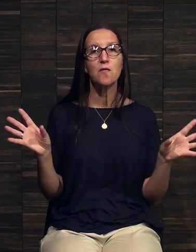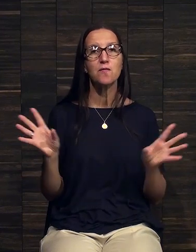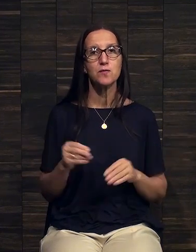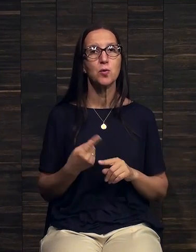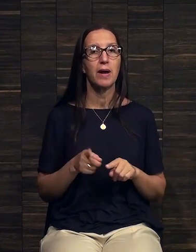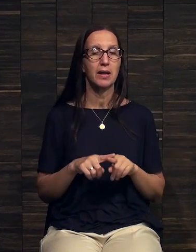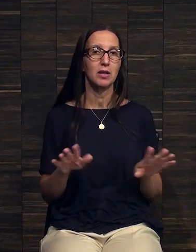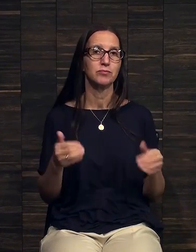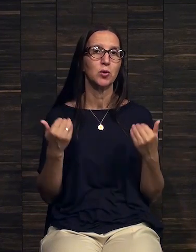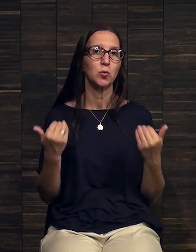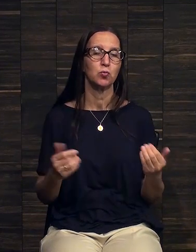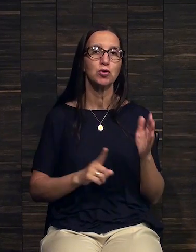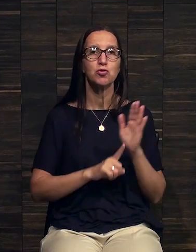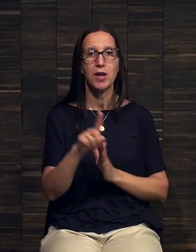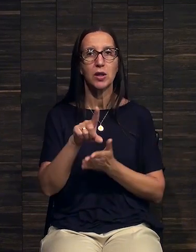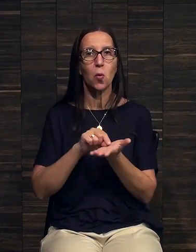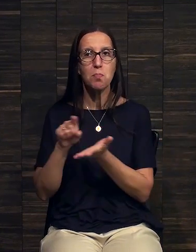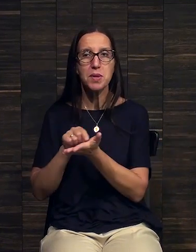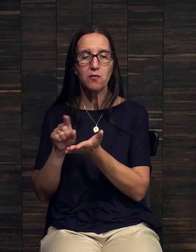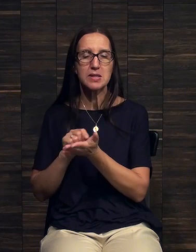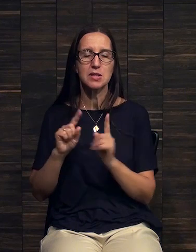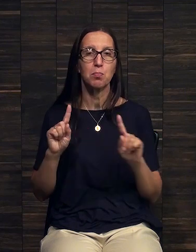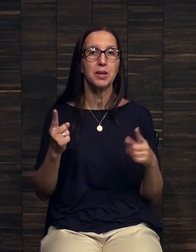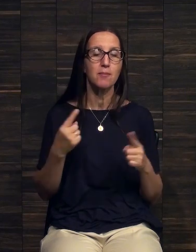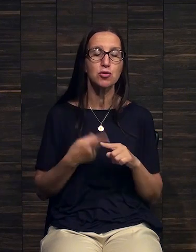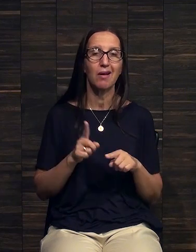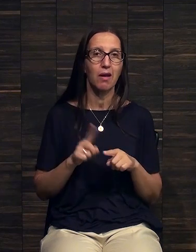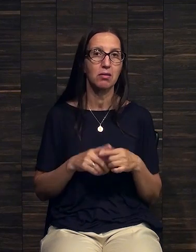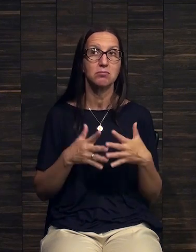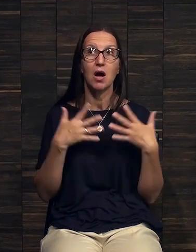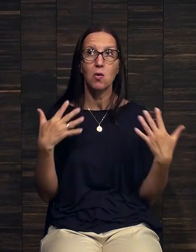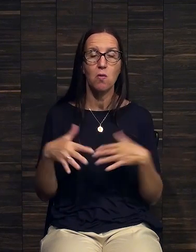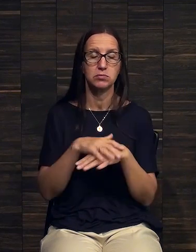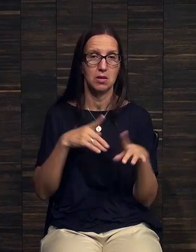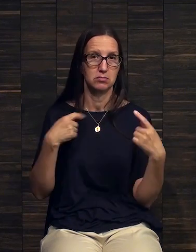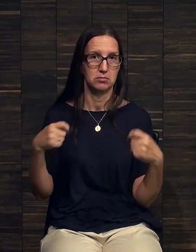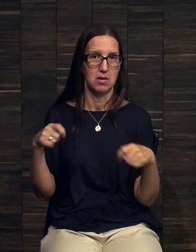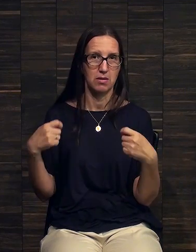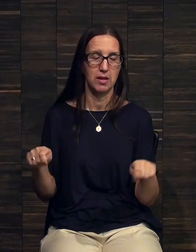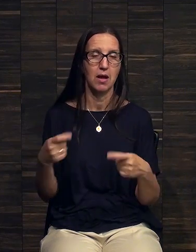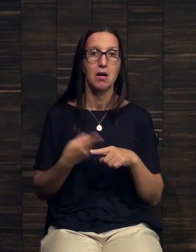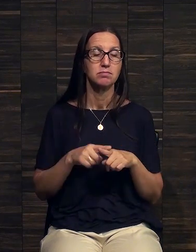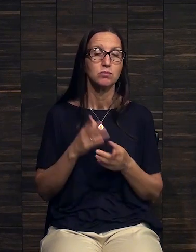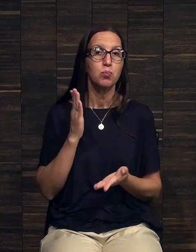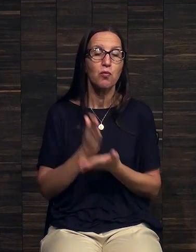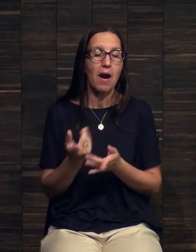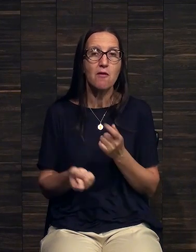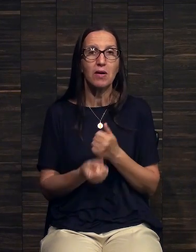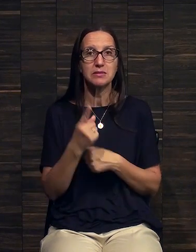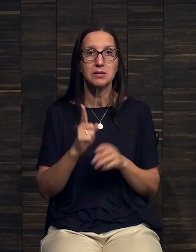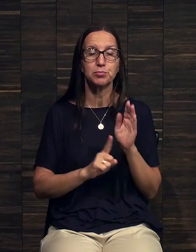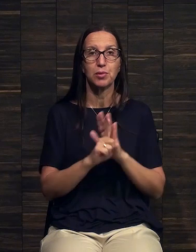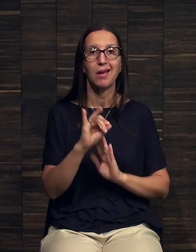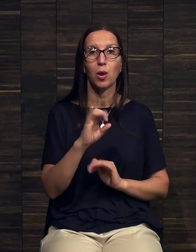And quite natural, everything starts to get copied because this is a gigantic market that